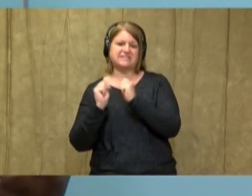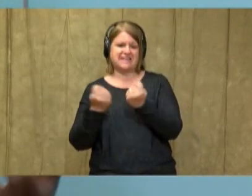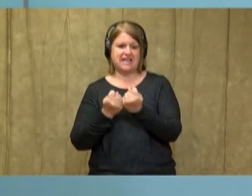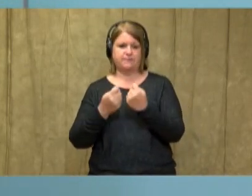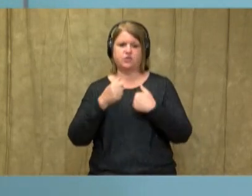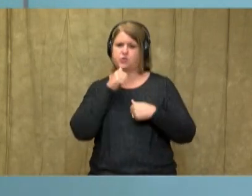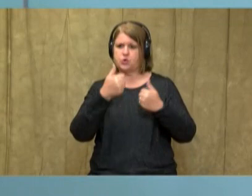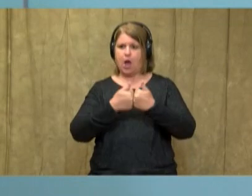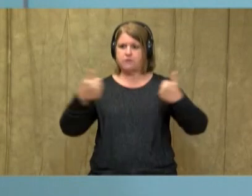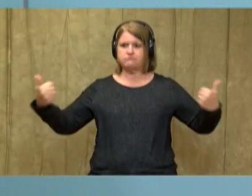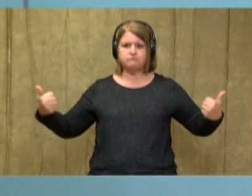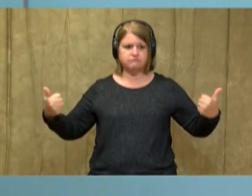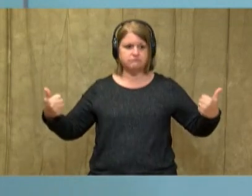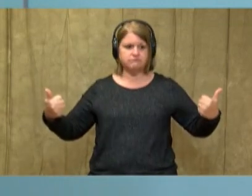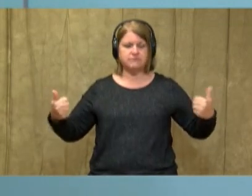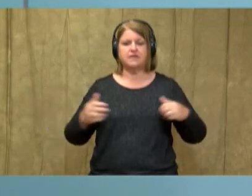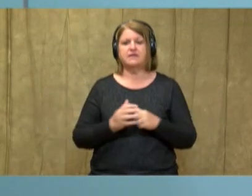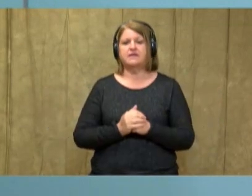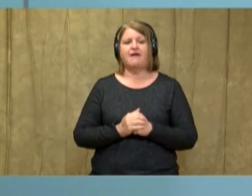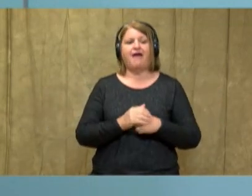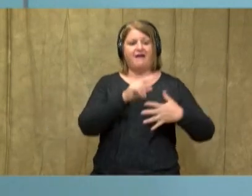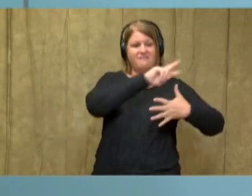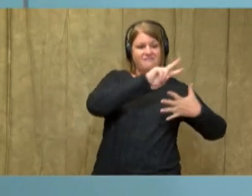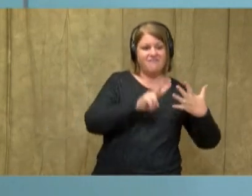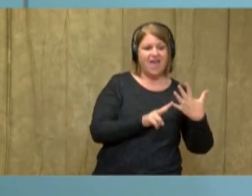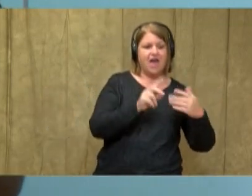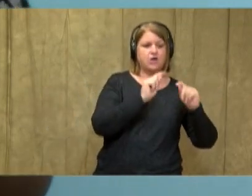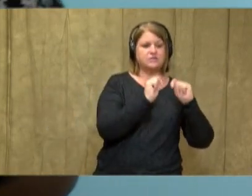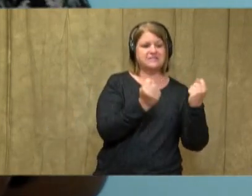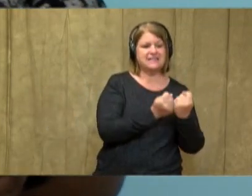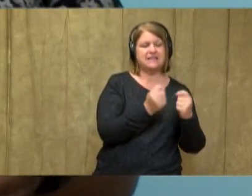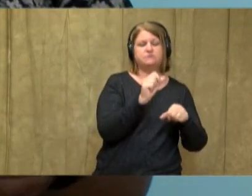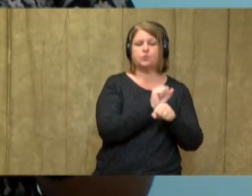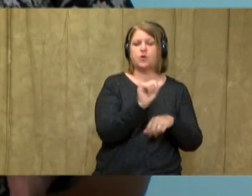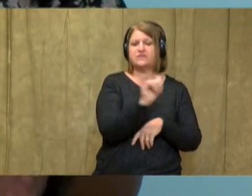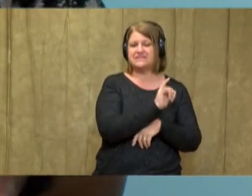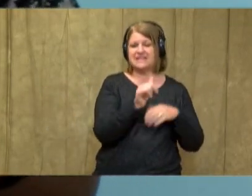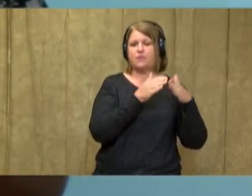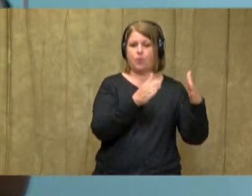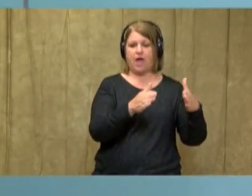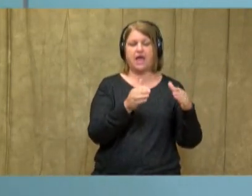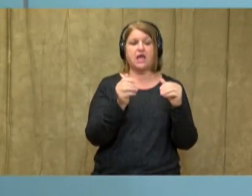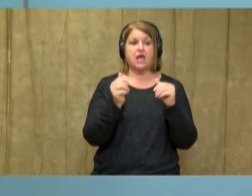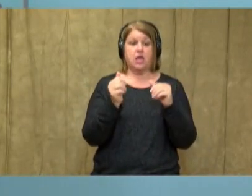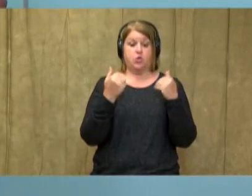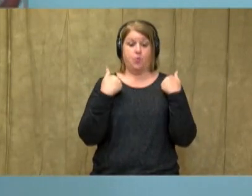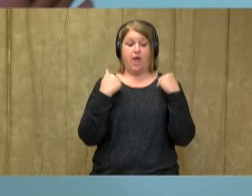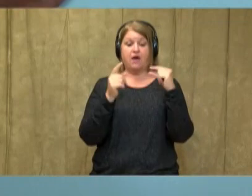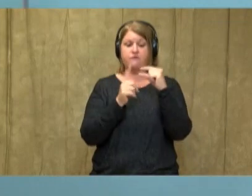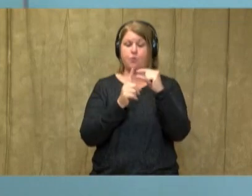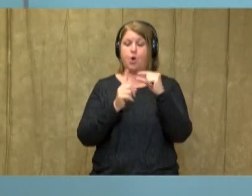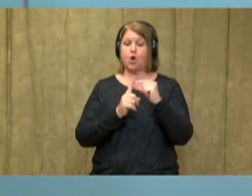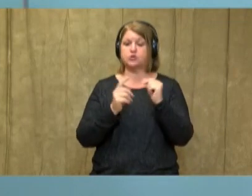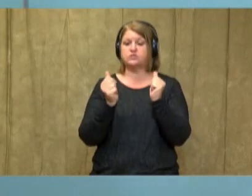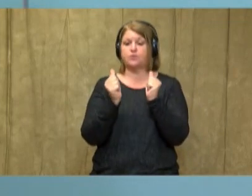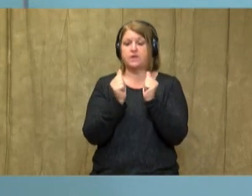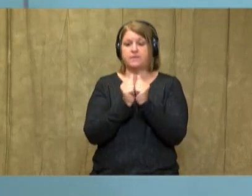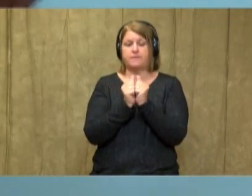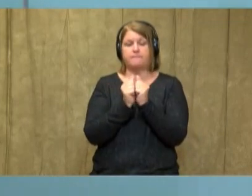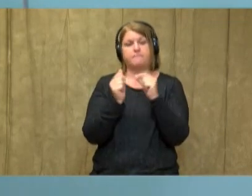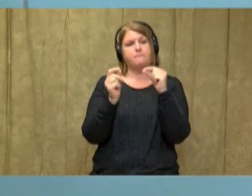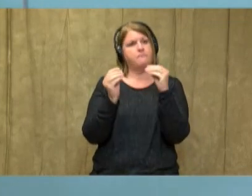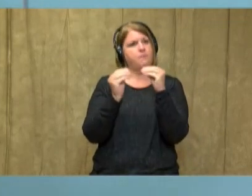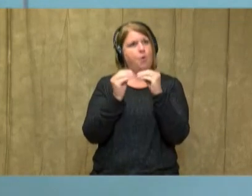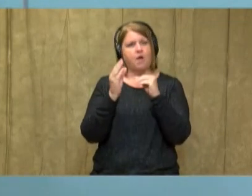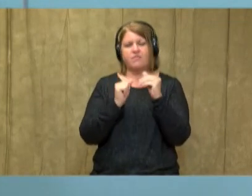do you? Well, vowel teams work the same way. When there are words with more than one syllable, if there's a vowel team,